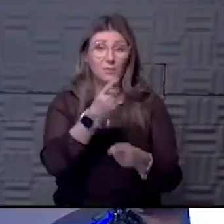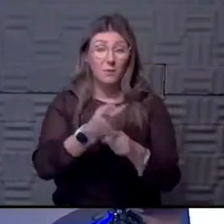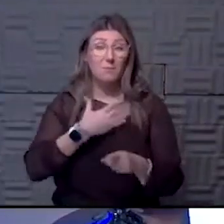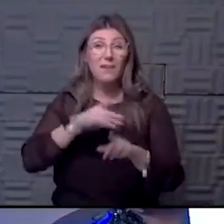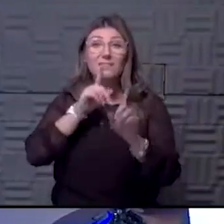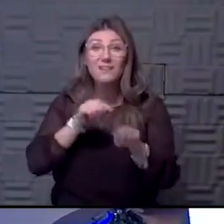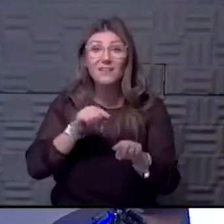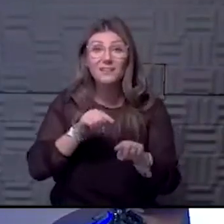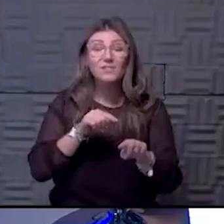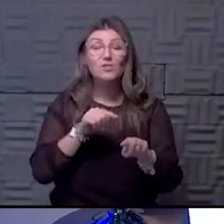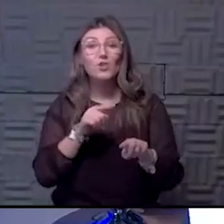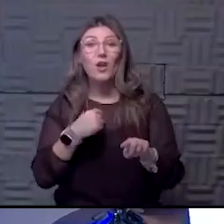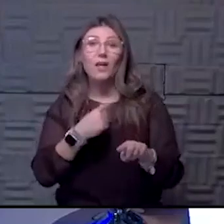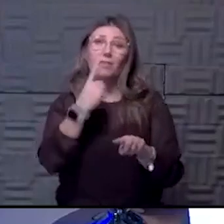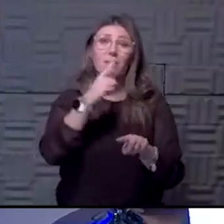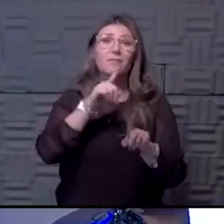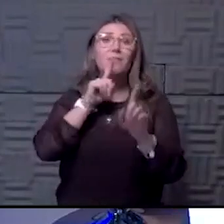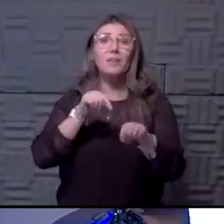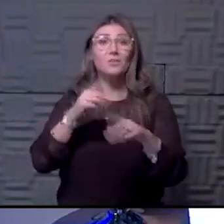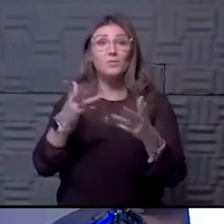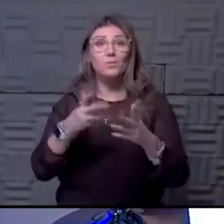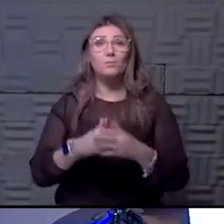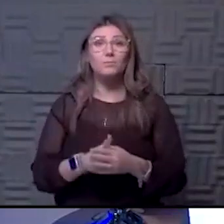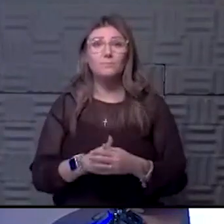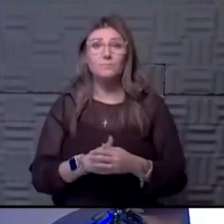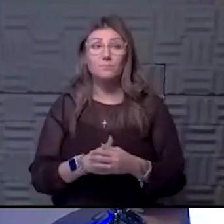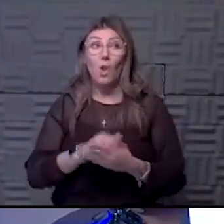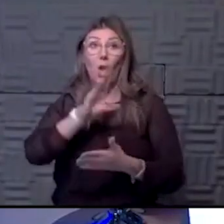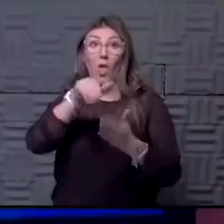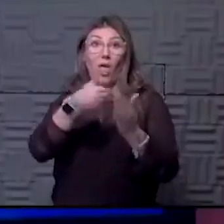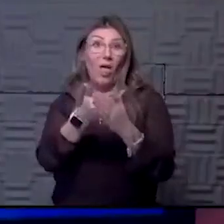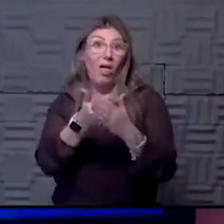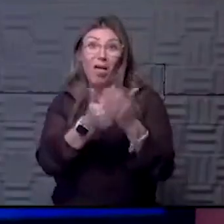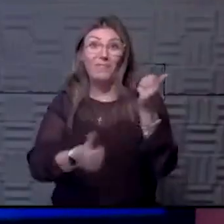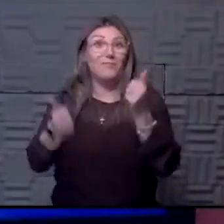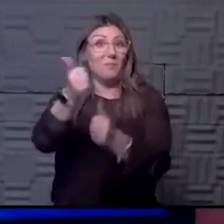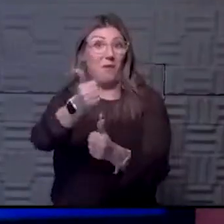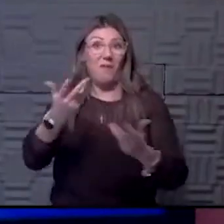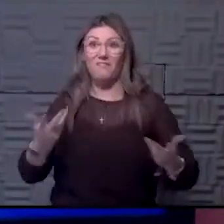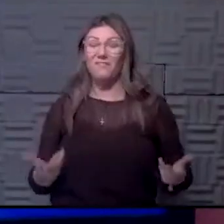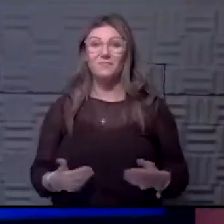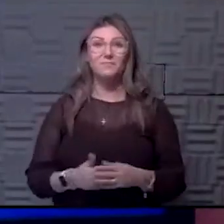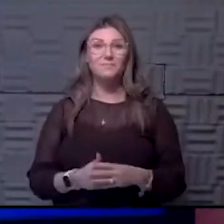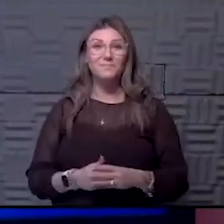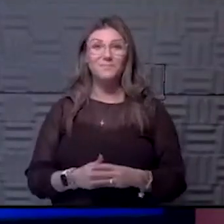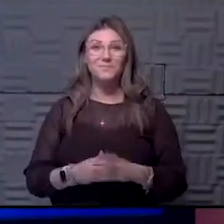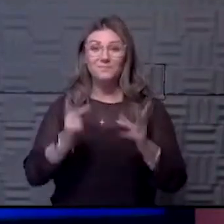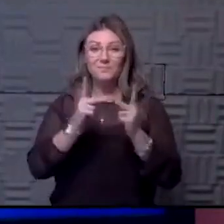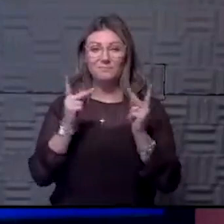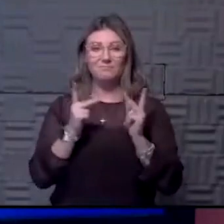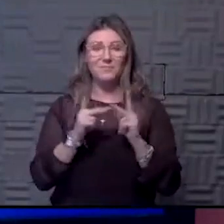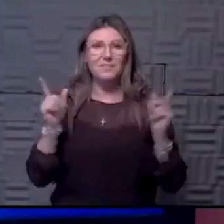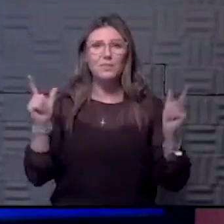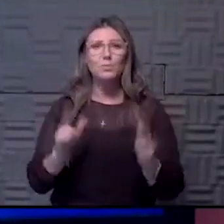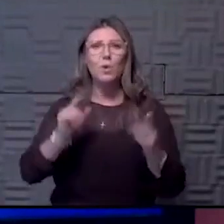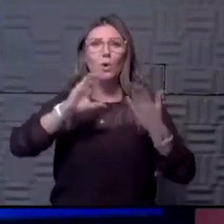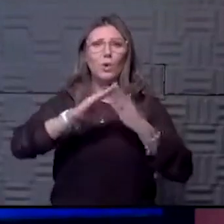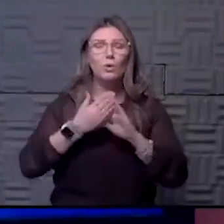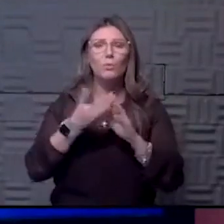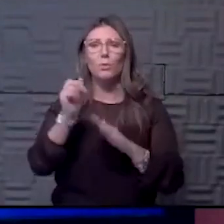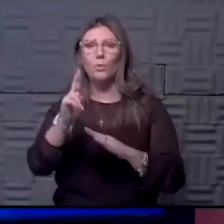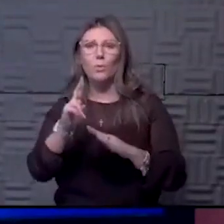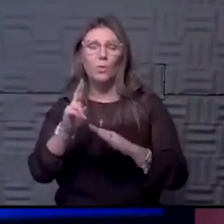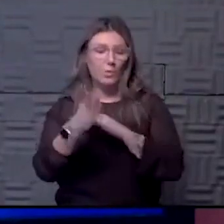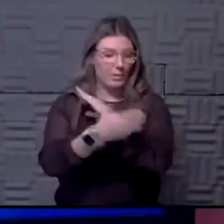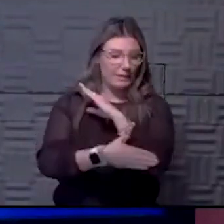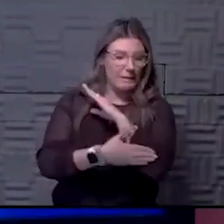answer, Senator. I think the answer is E, all of the above. In a place like a small community or a lot of counties,